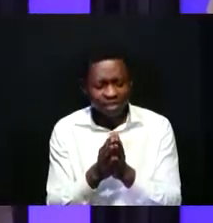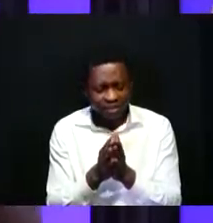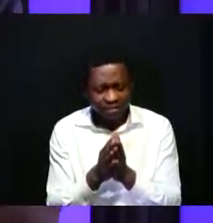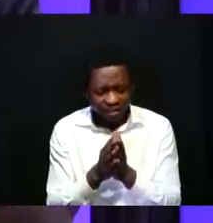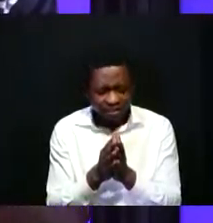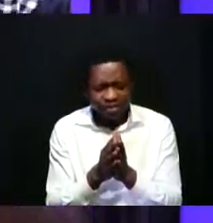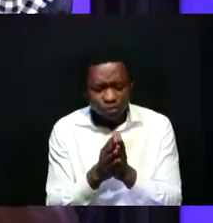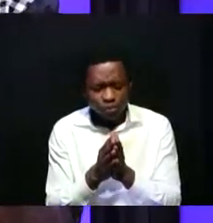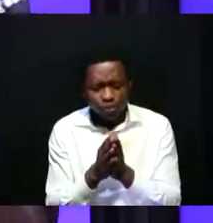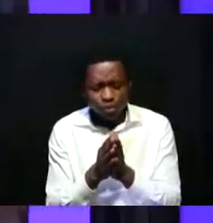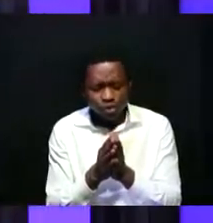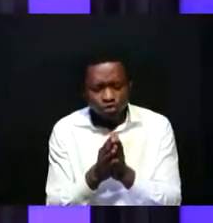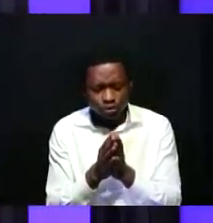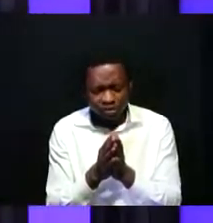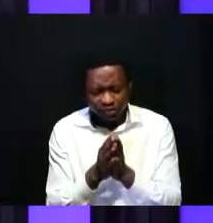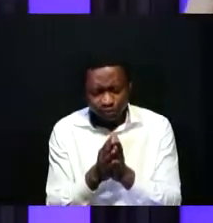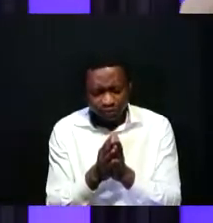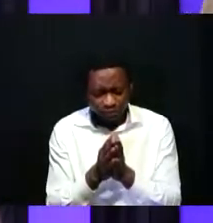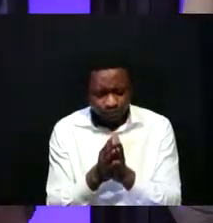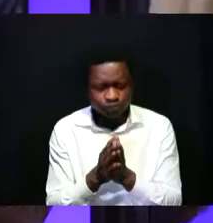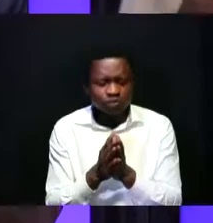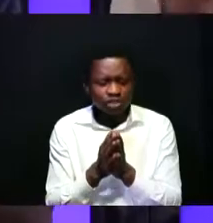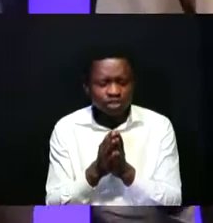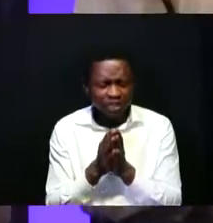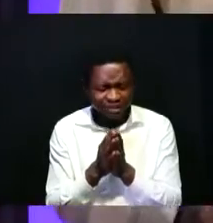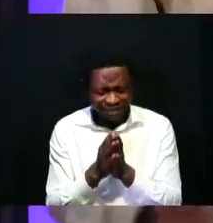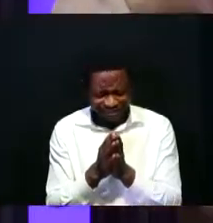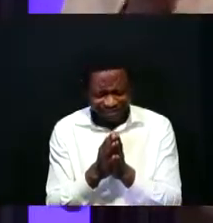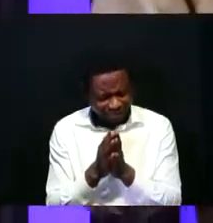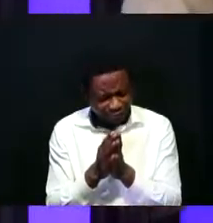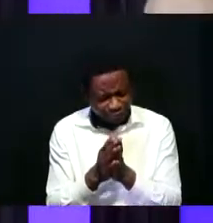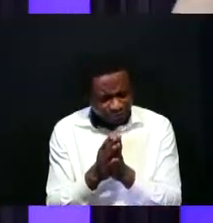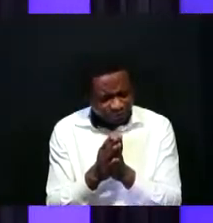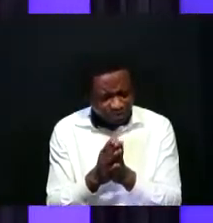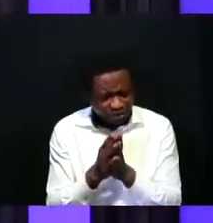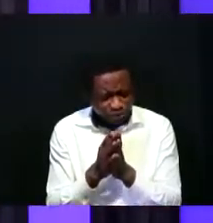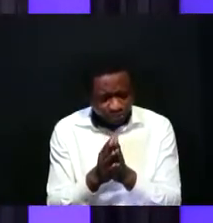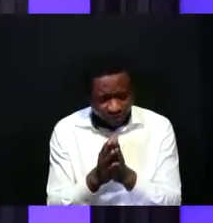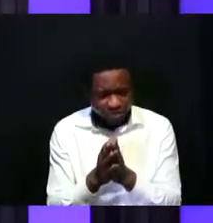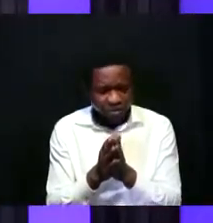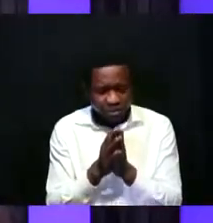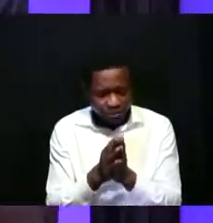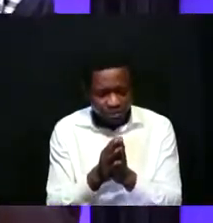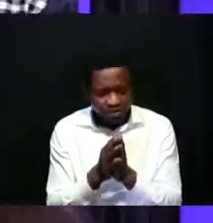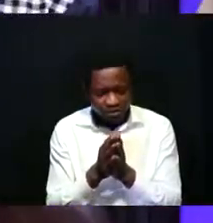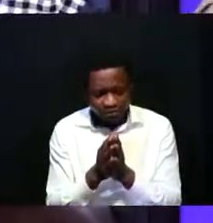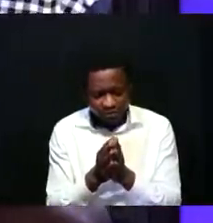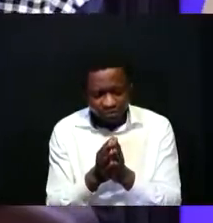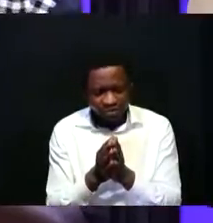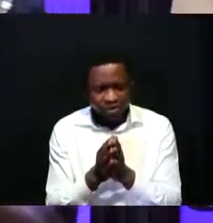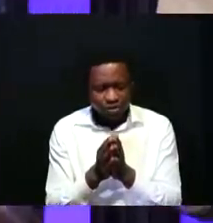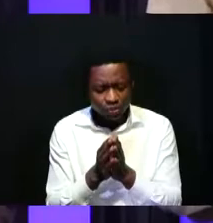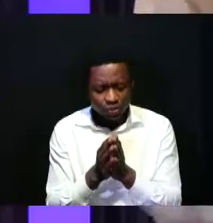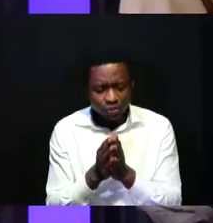Let our marriages, O Lord, mirror Christ, O Lord, and let them be examples of God to our worship. We give